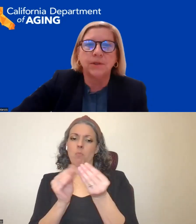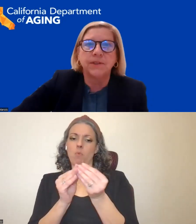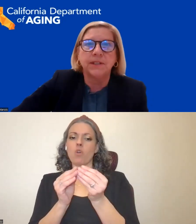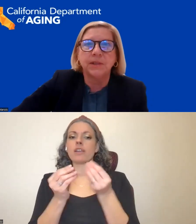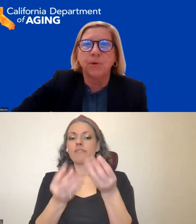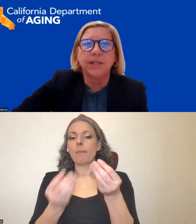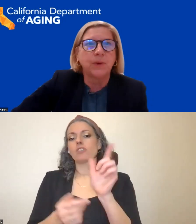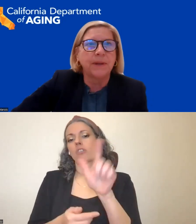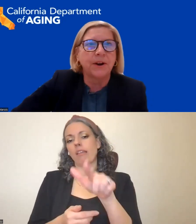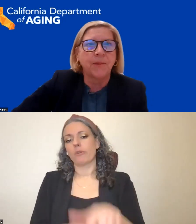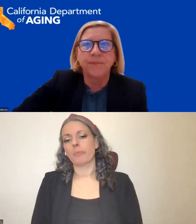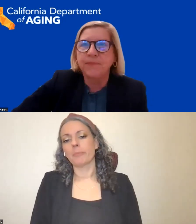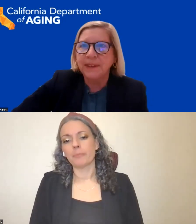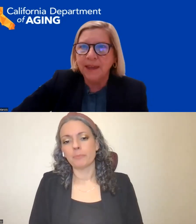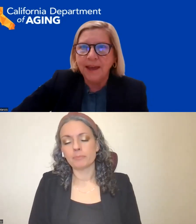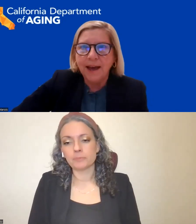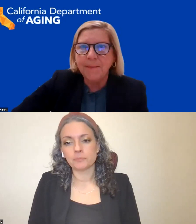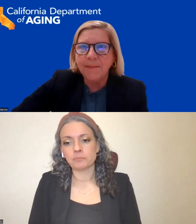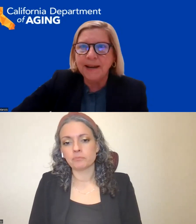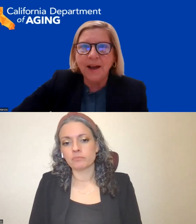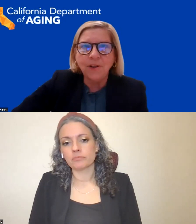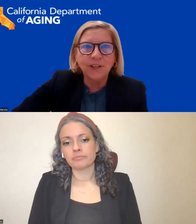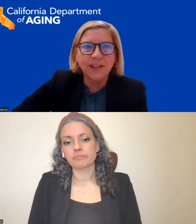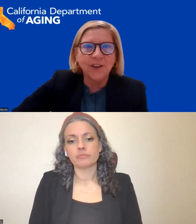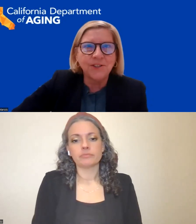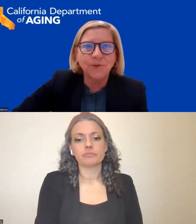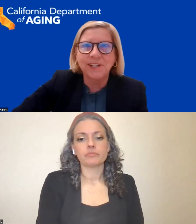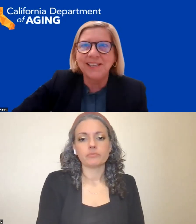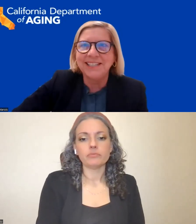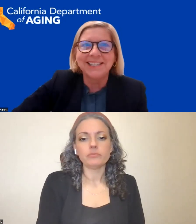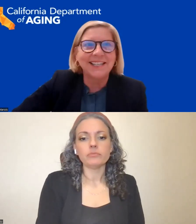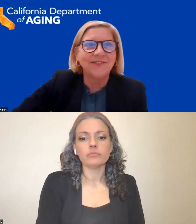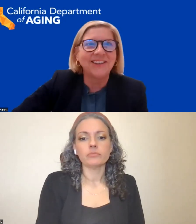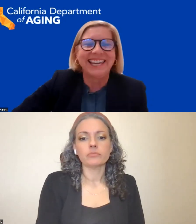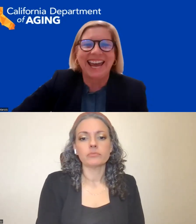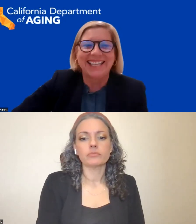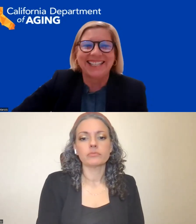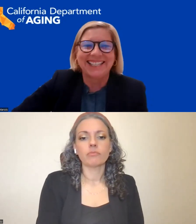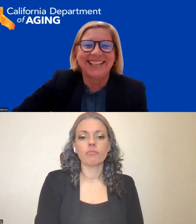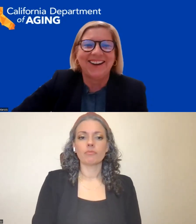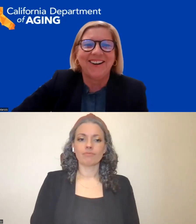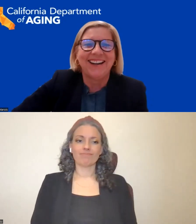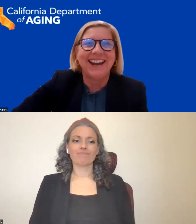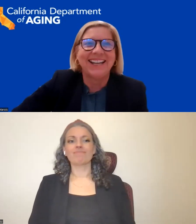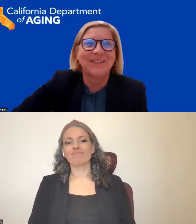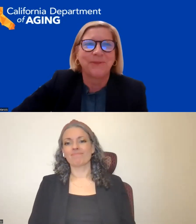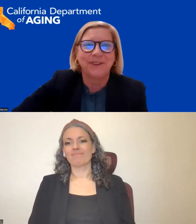the close of this morning's webinar. I'm now looking on the screen to see if, yes,